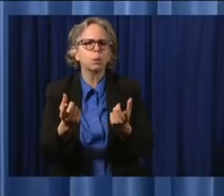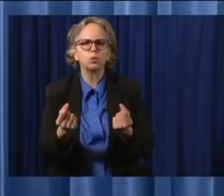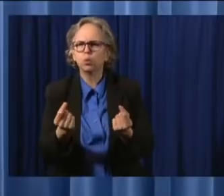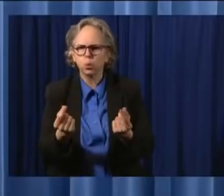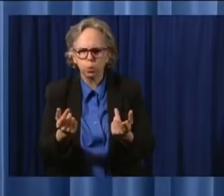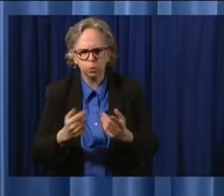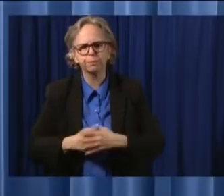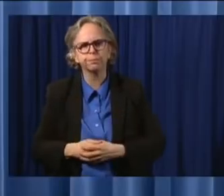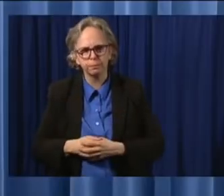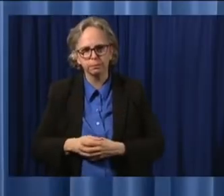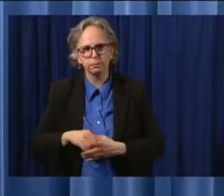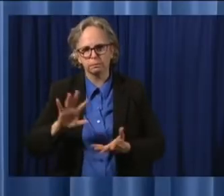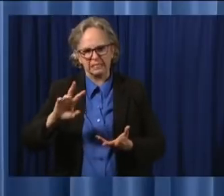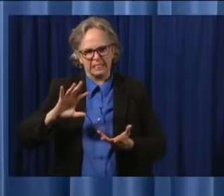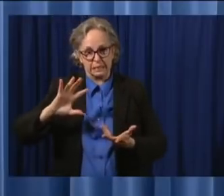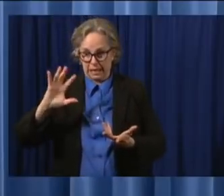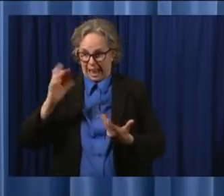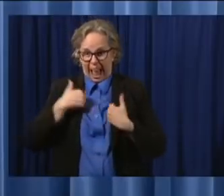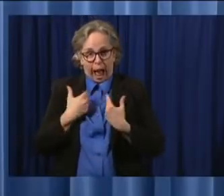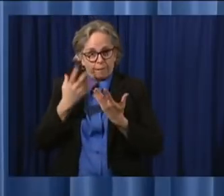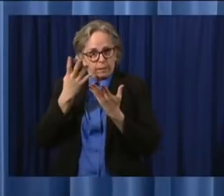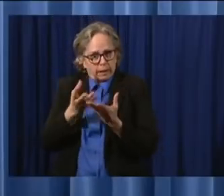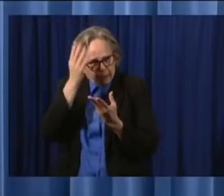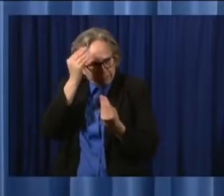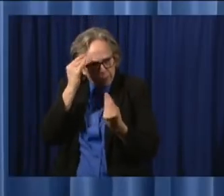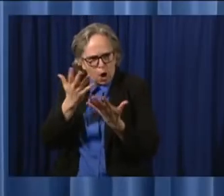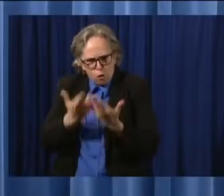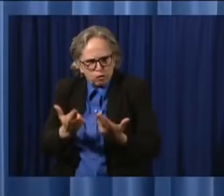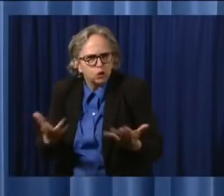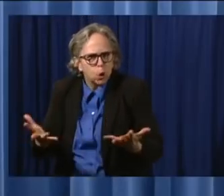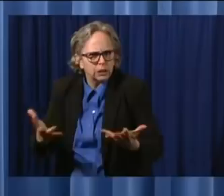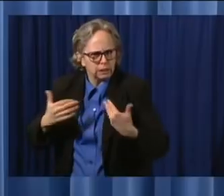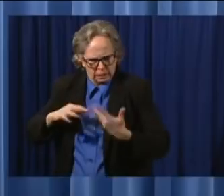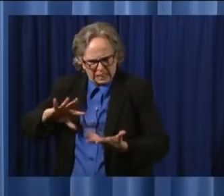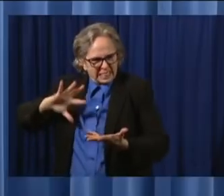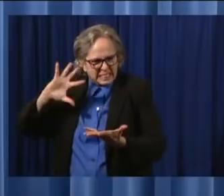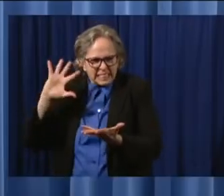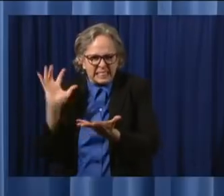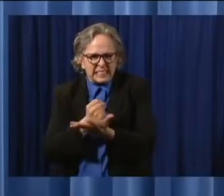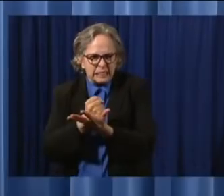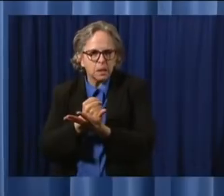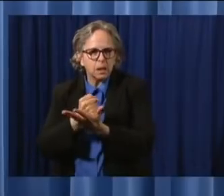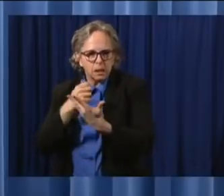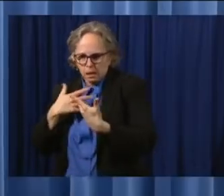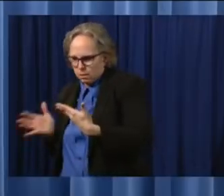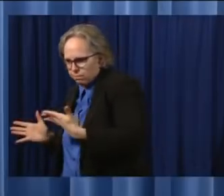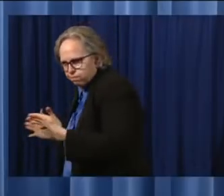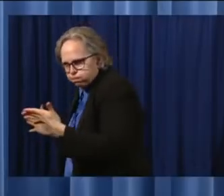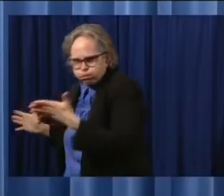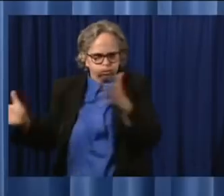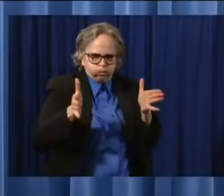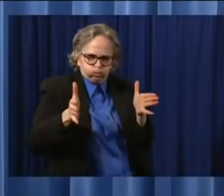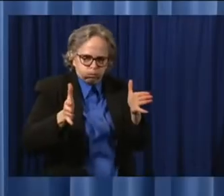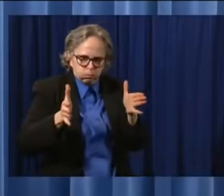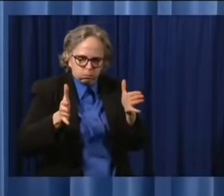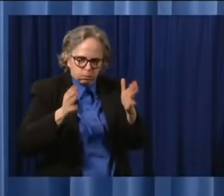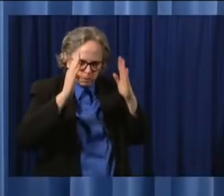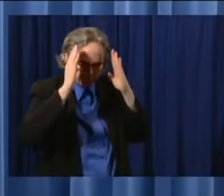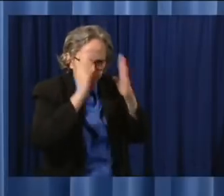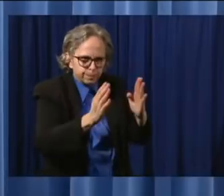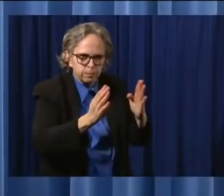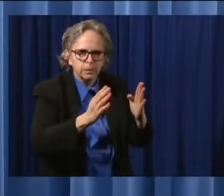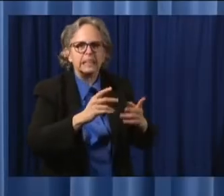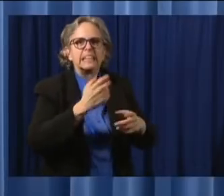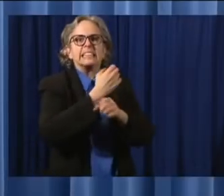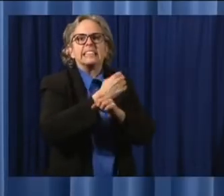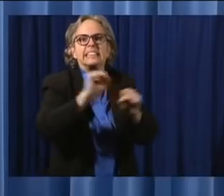we have and to focus on the goal of saving the most lives that we can. And so this is clinically driven. This